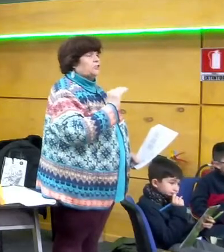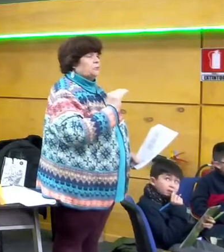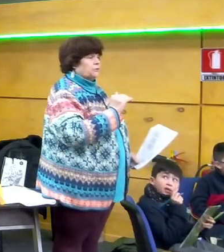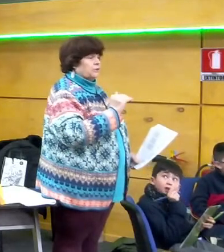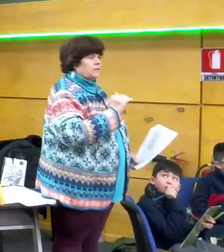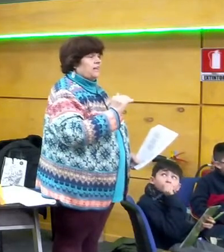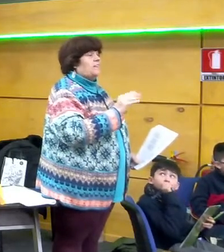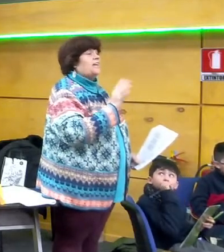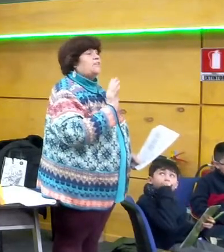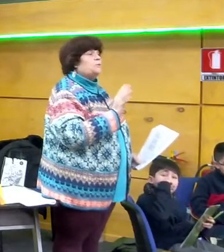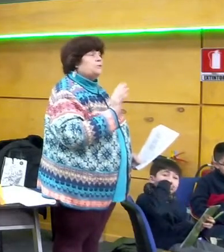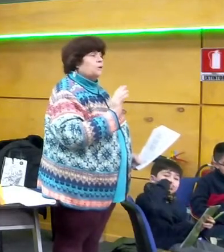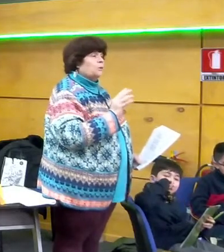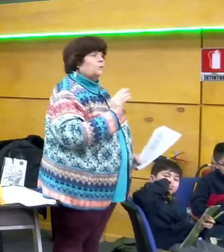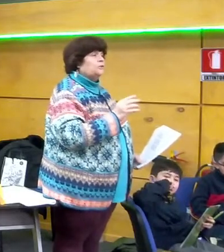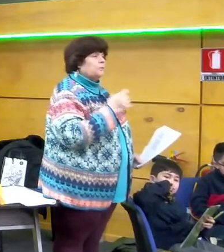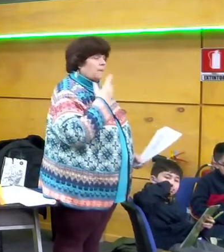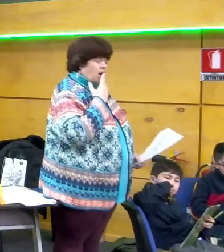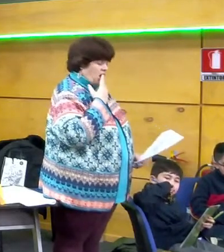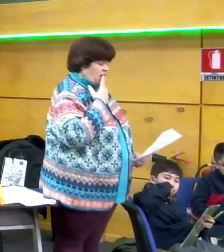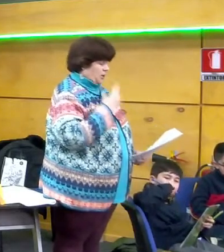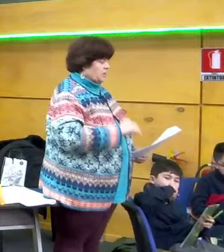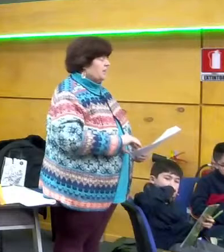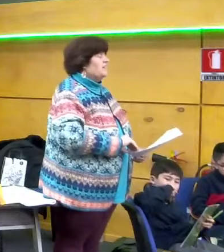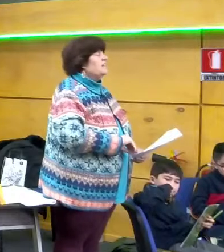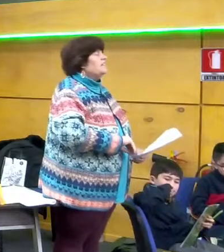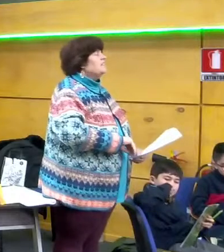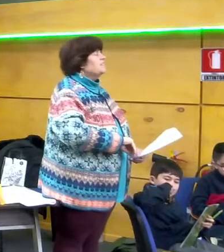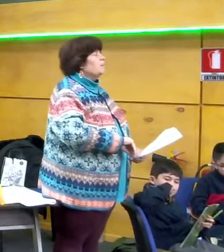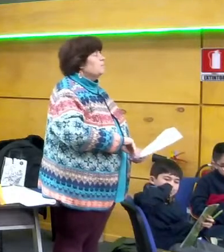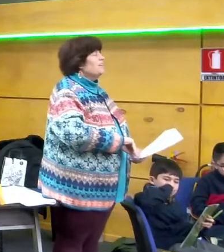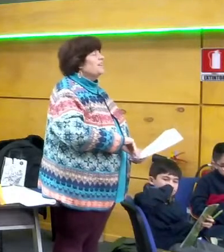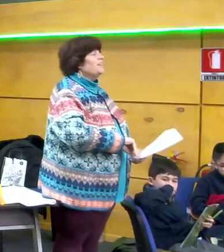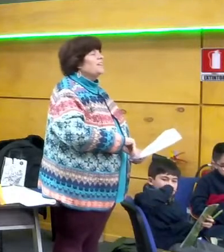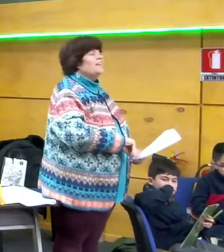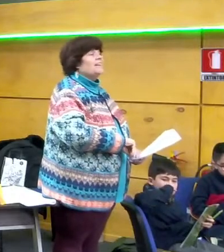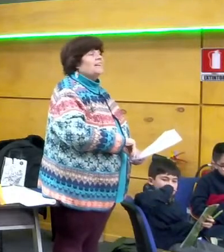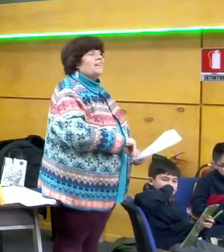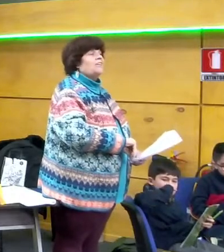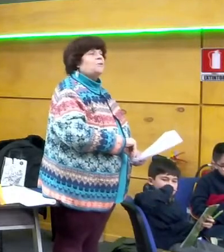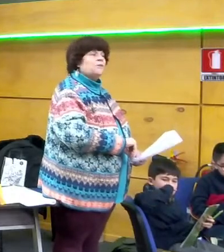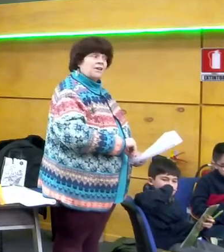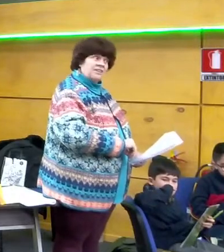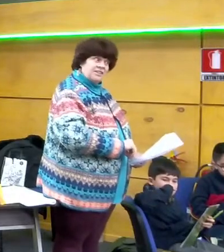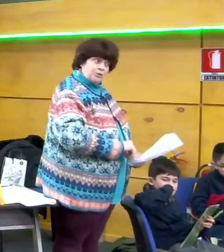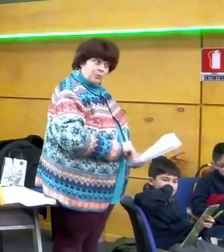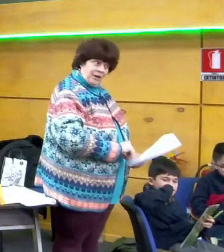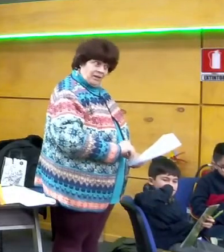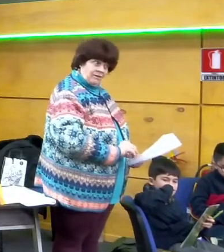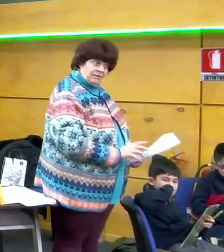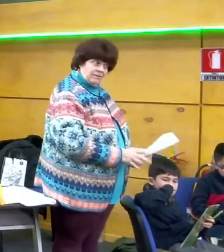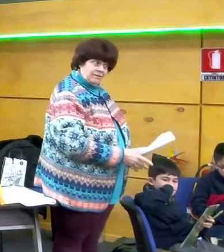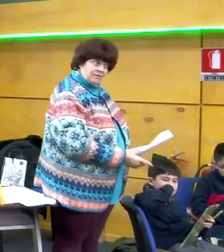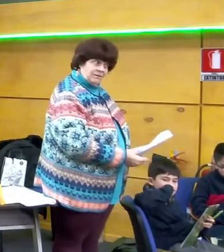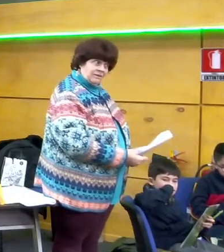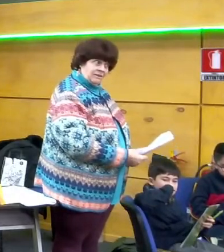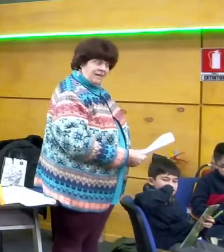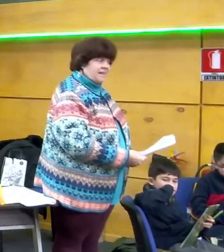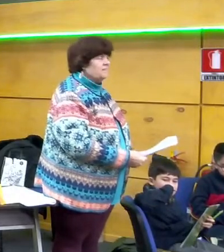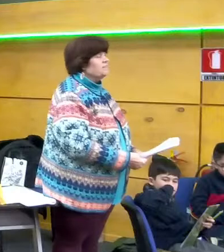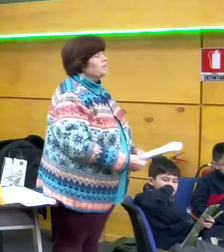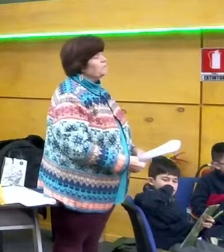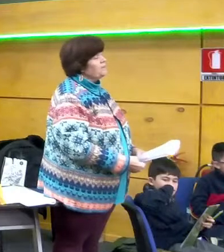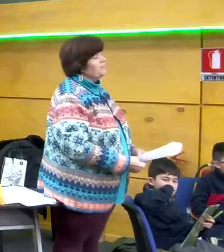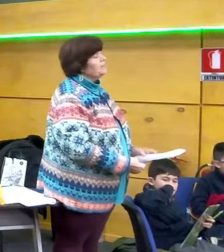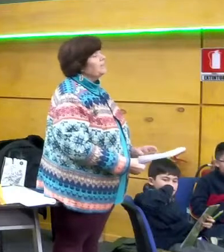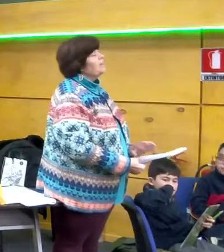make sure that you told your partner something that you thought they did well